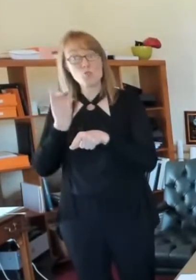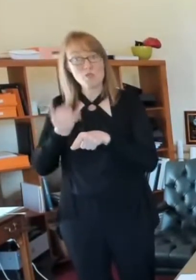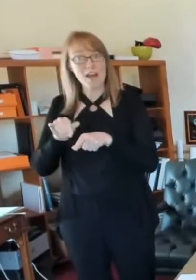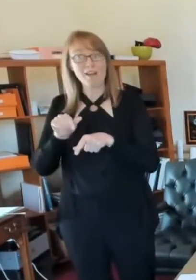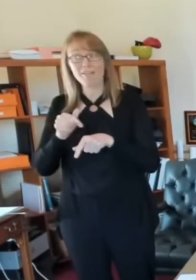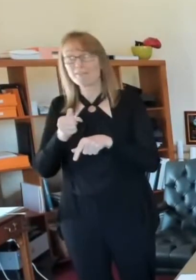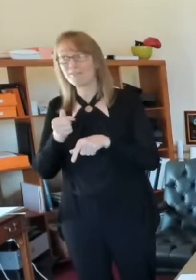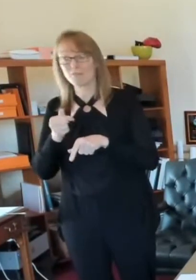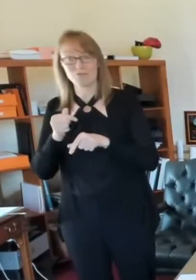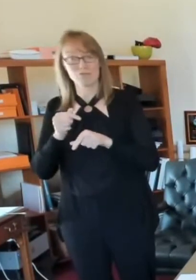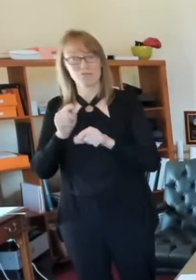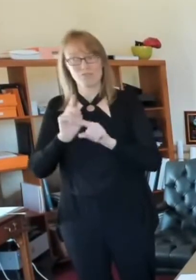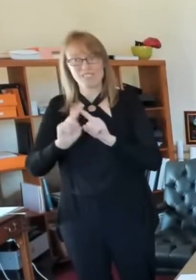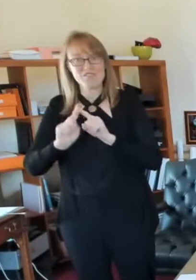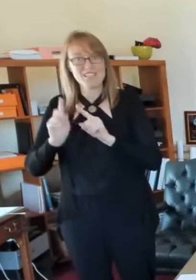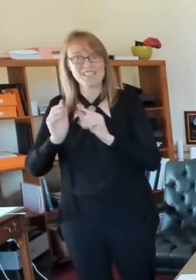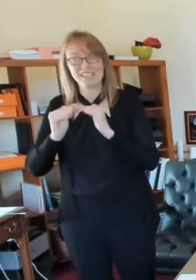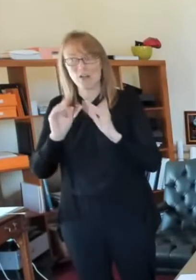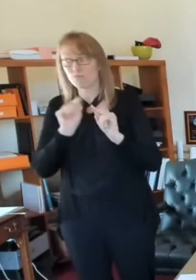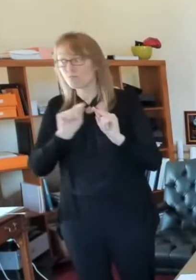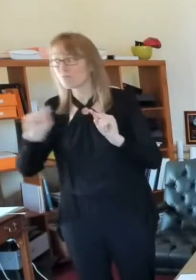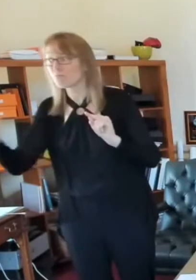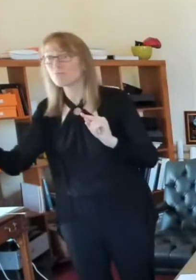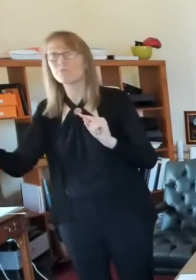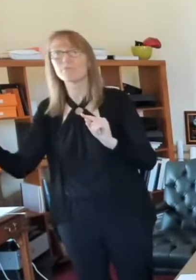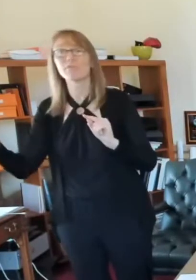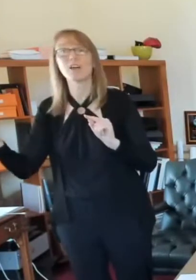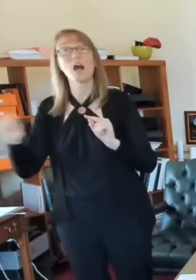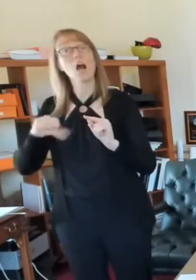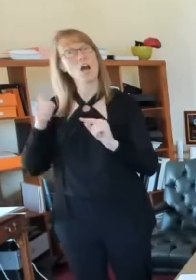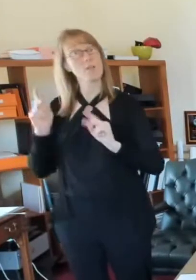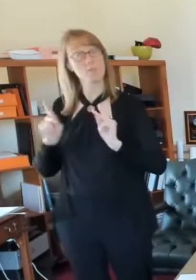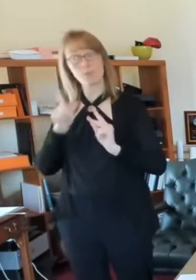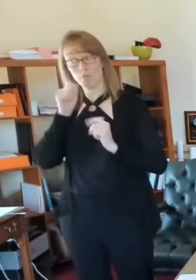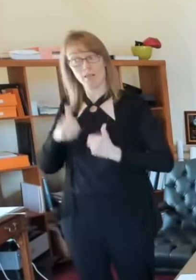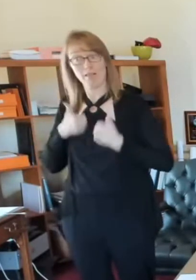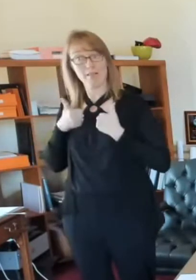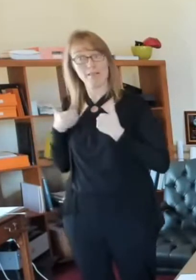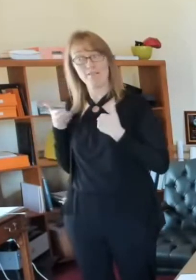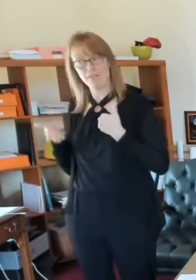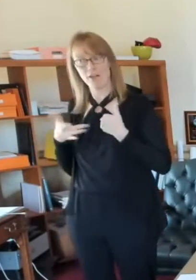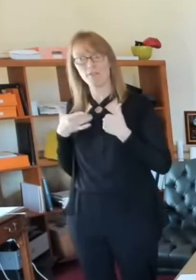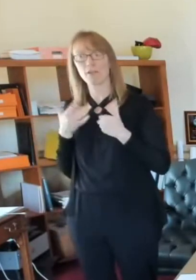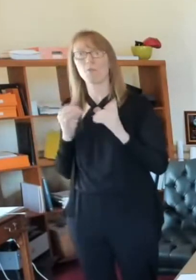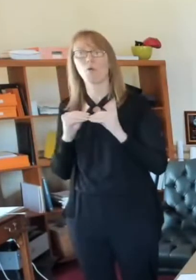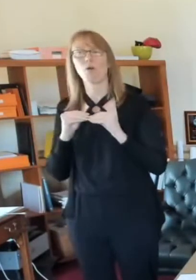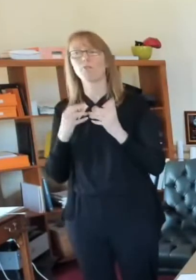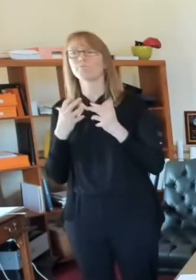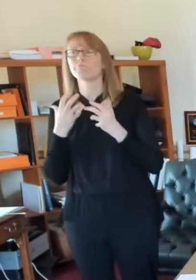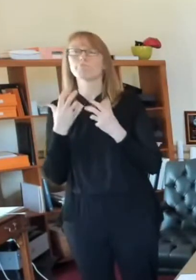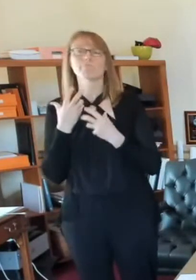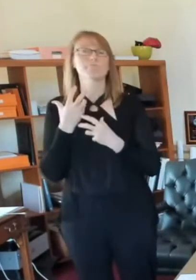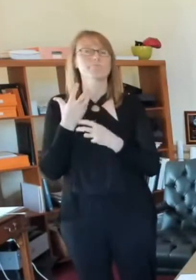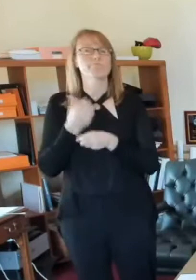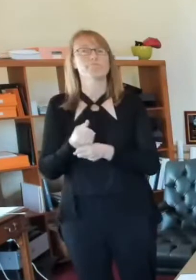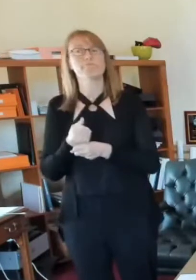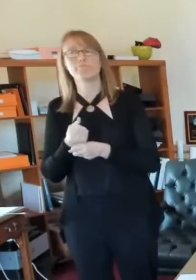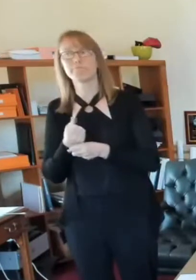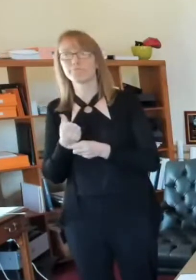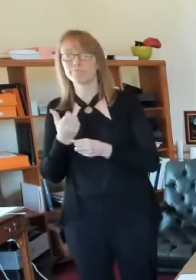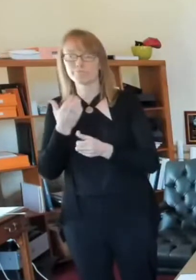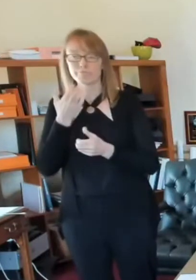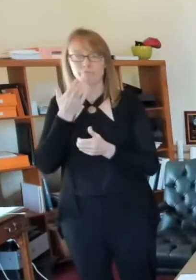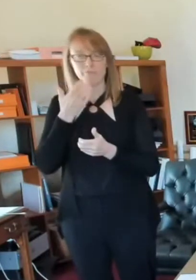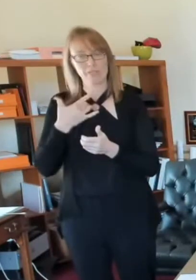things. One, you give other neighbors their confidence in the area, and sometimes that spurs them to stay and